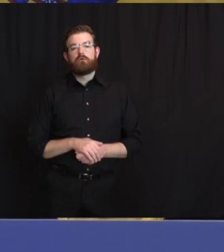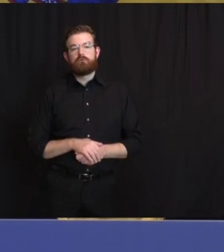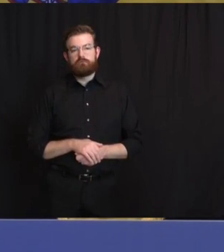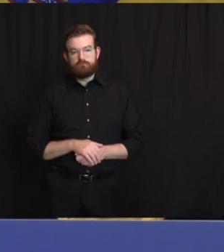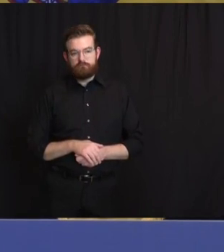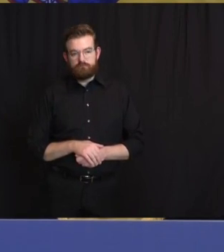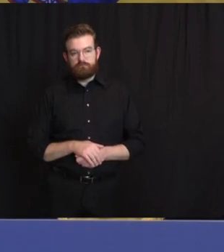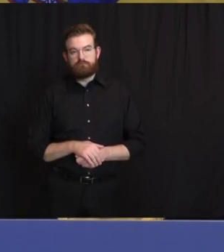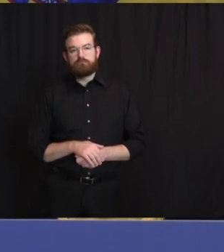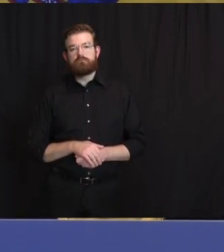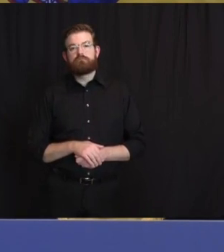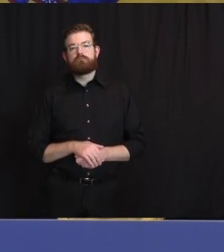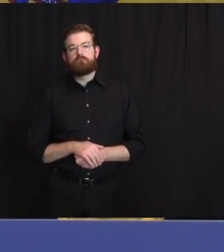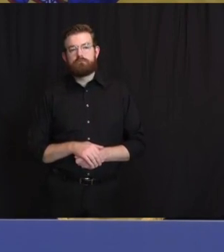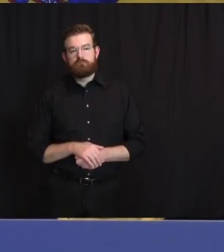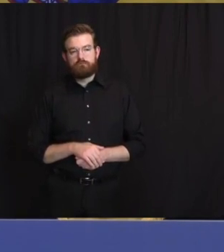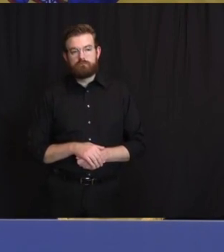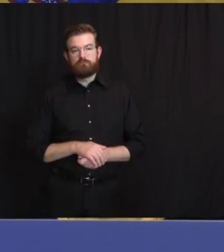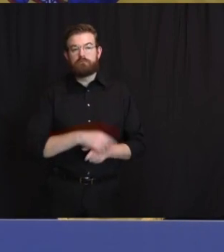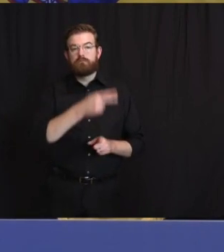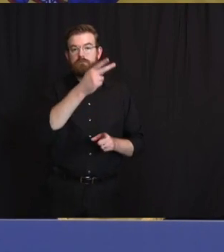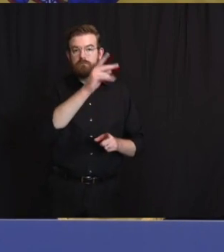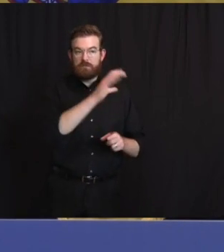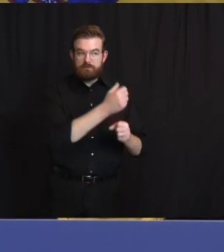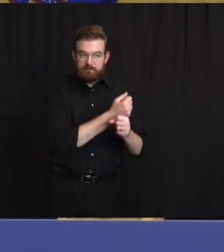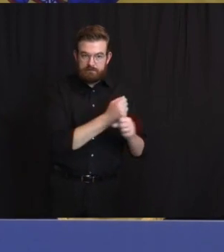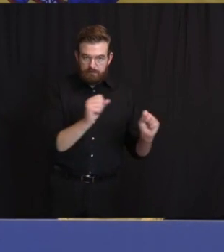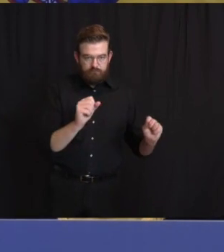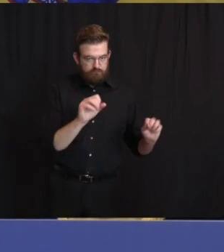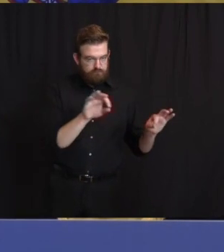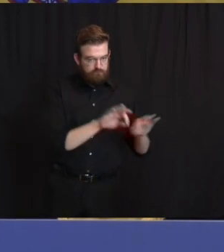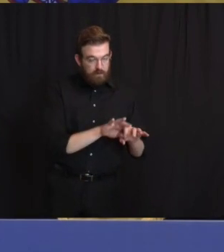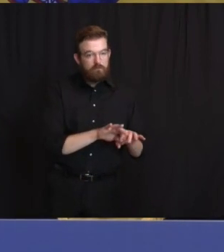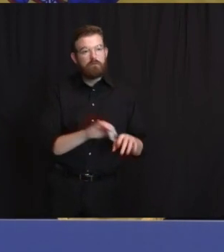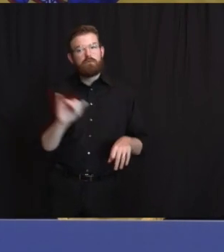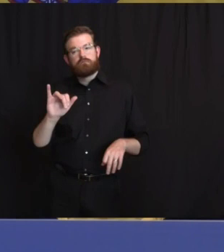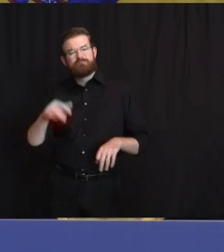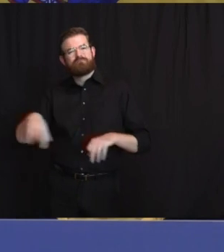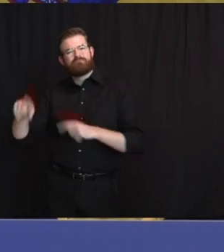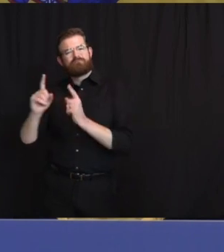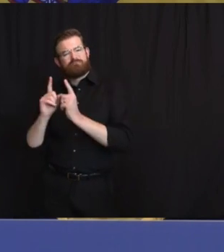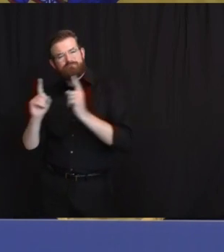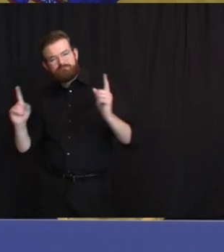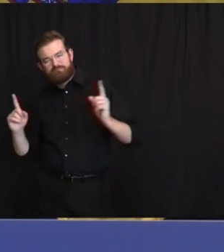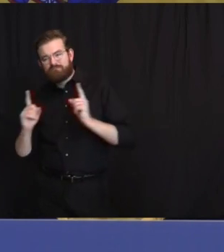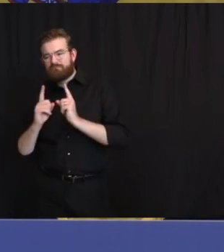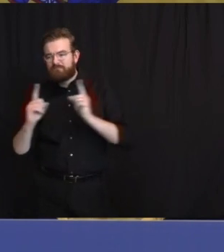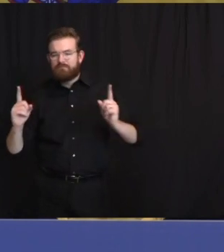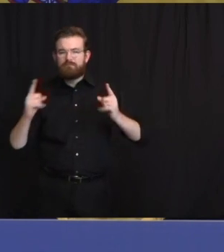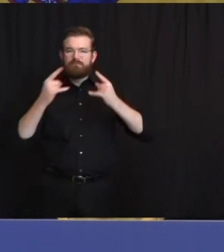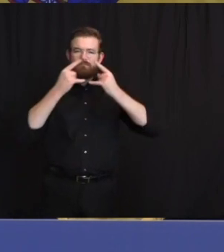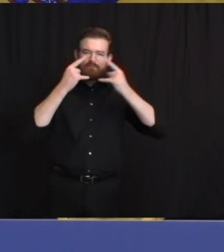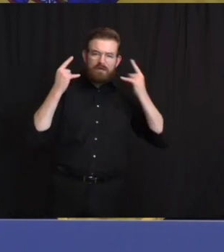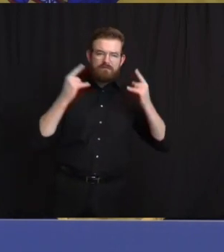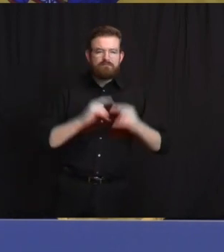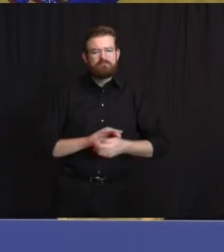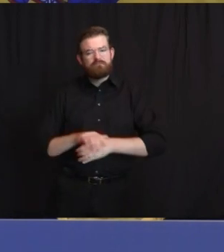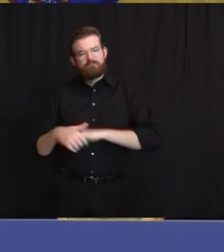be careful on social distancing, face coverings, washing your hands with soap and water, doing the right